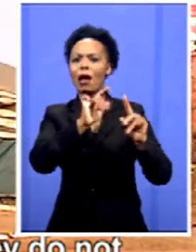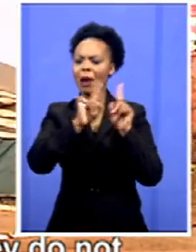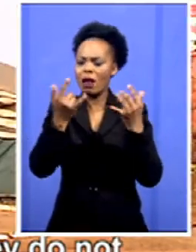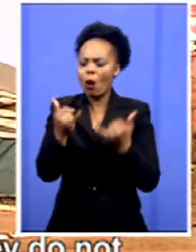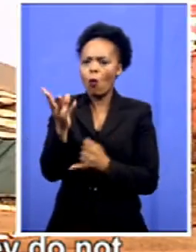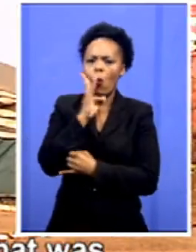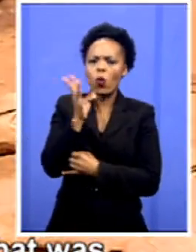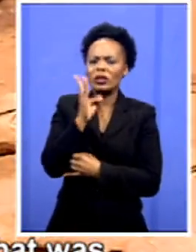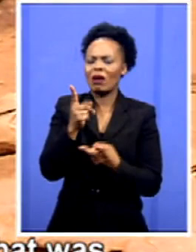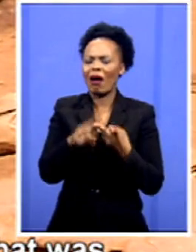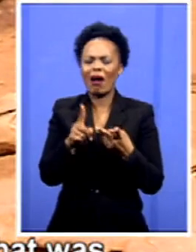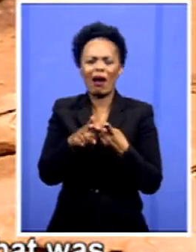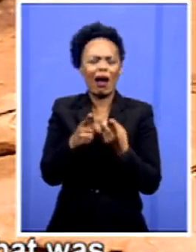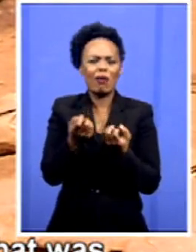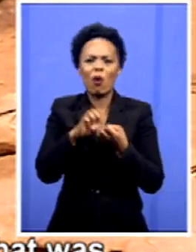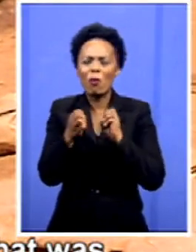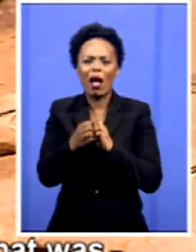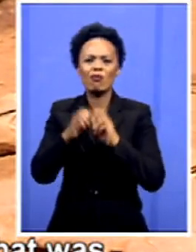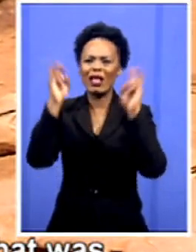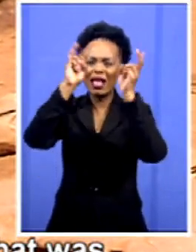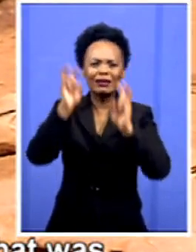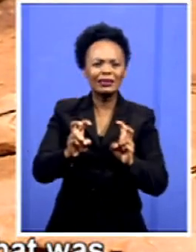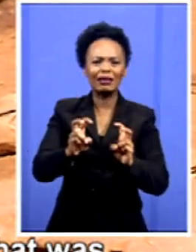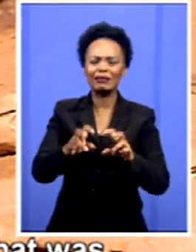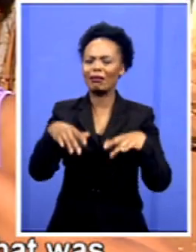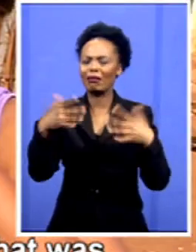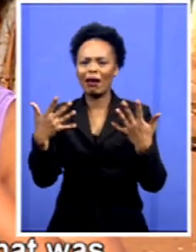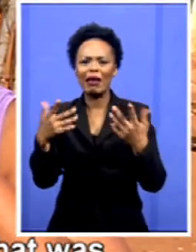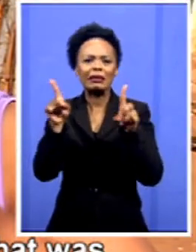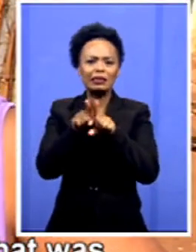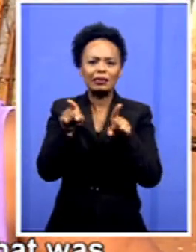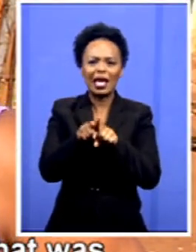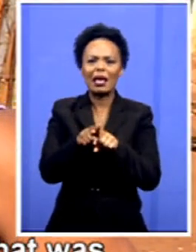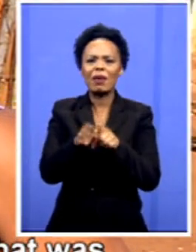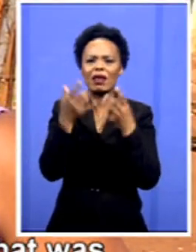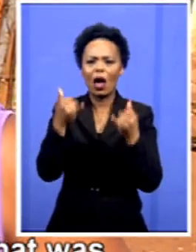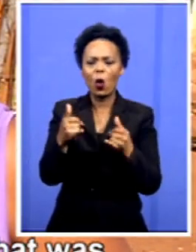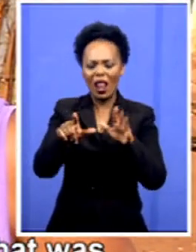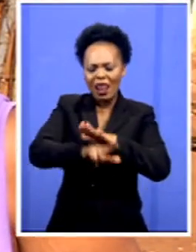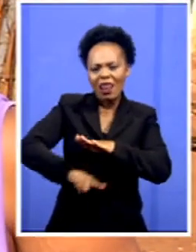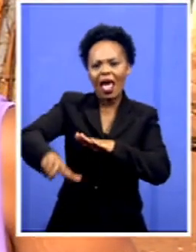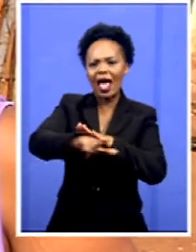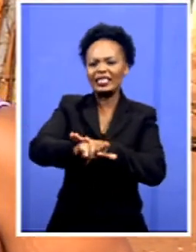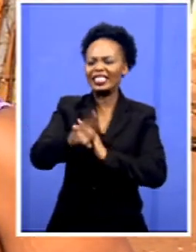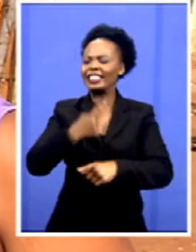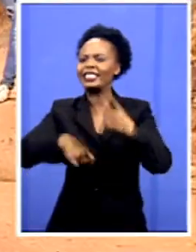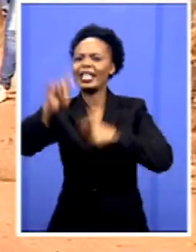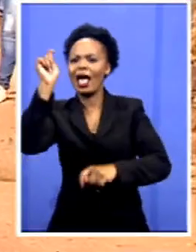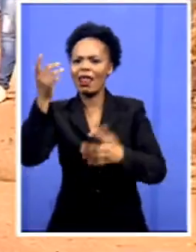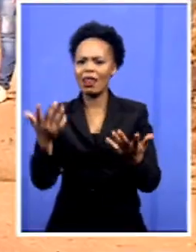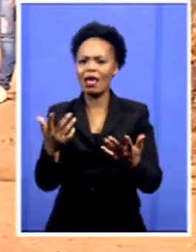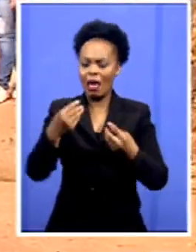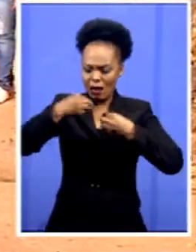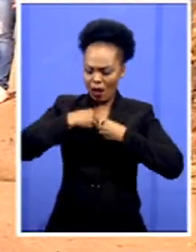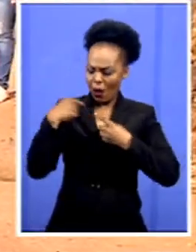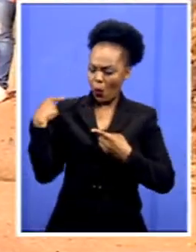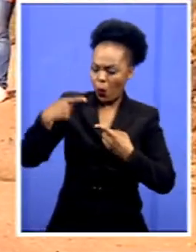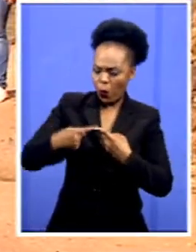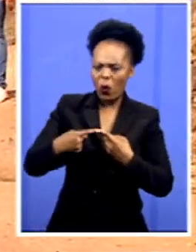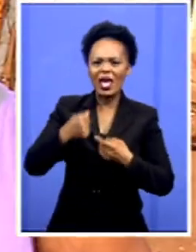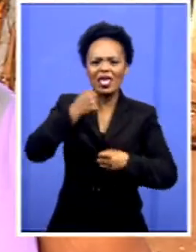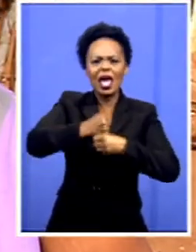ke diforo ke di eng. Ha rena motlakase taba pele. Ha ba ka taba yentse di dance tseo di a rekiswa. Ha ka taba gona sentse re fitlile ke